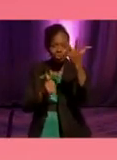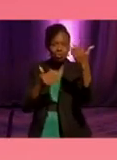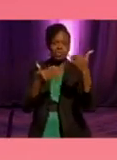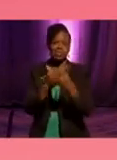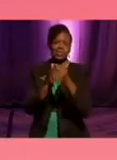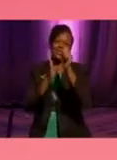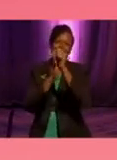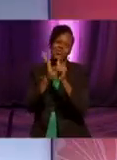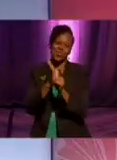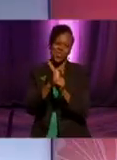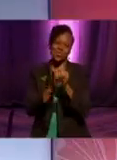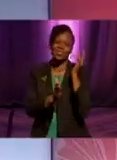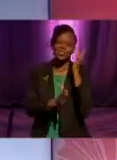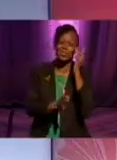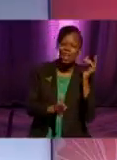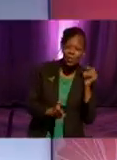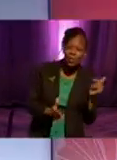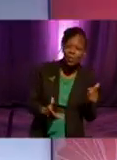legislation